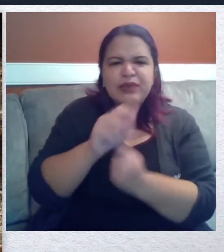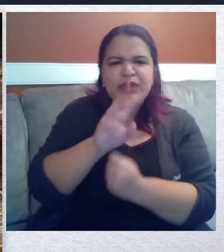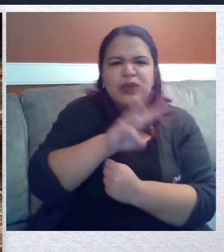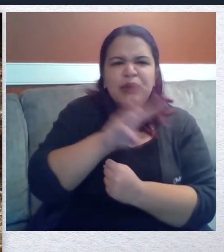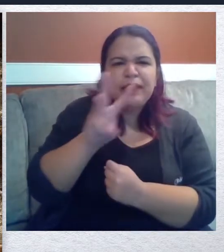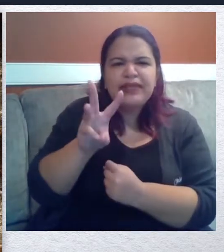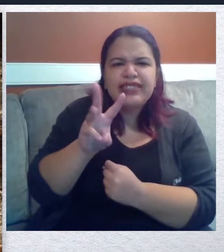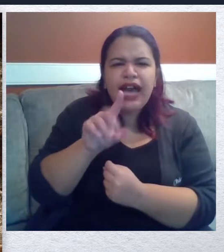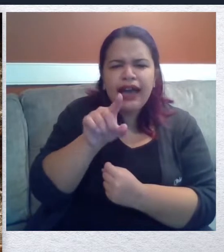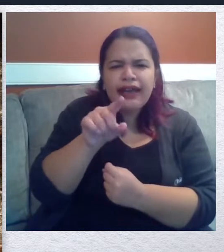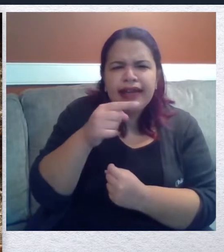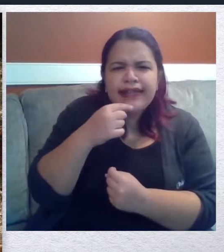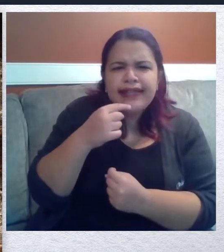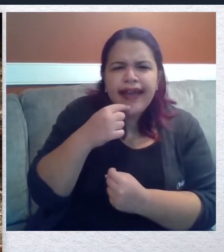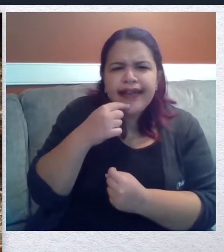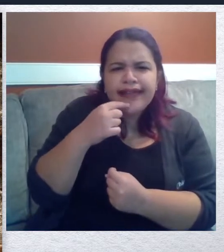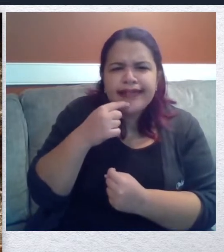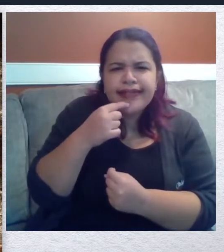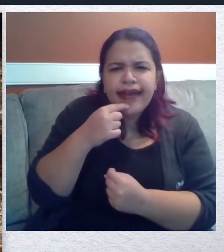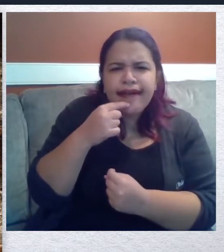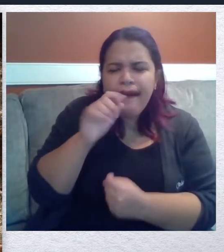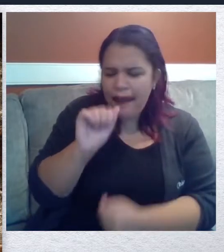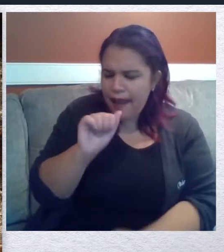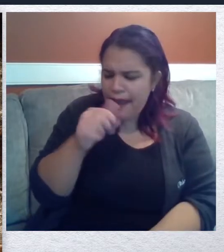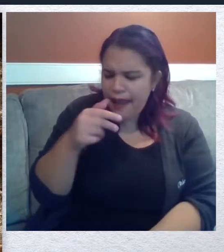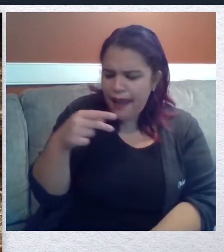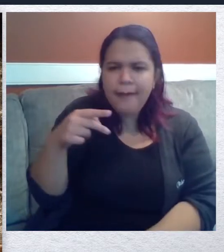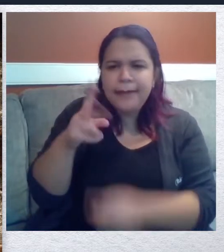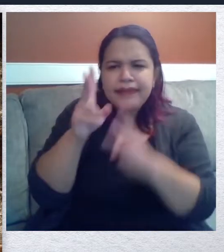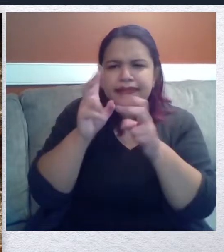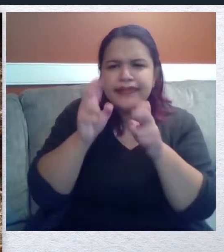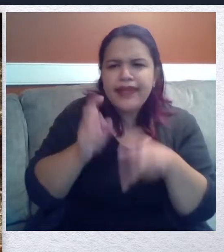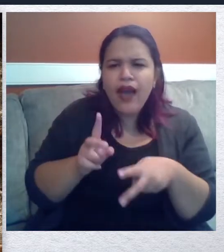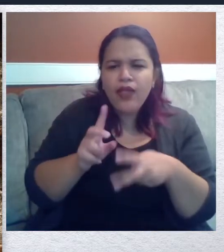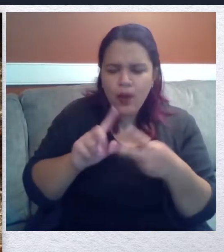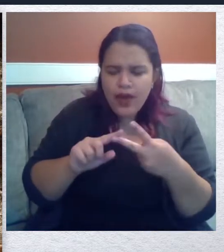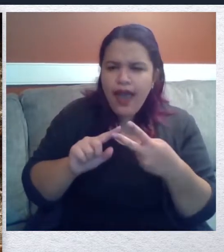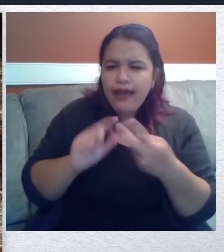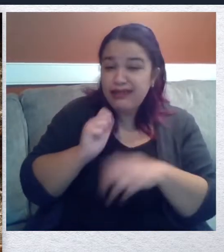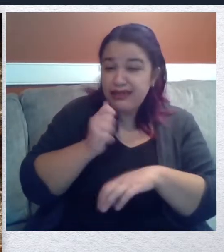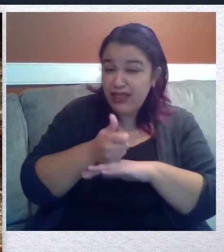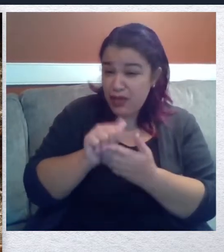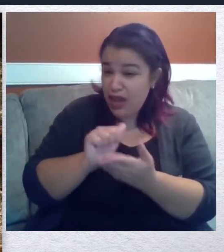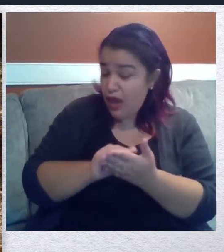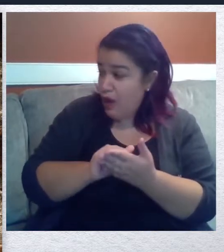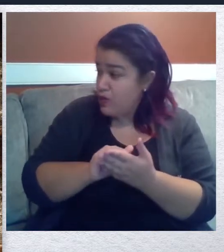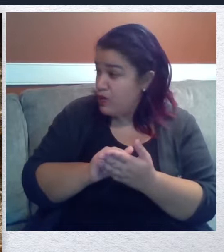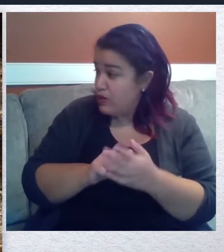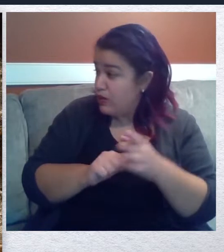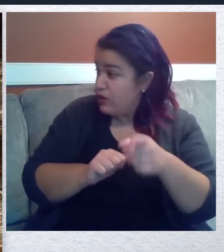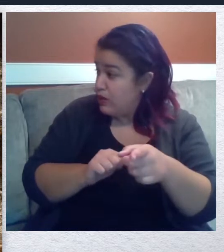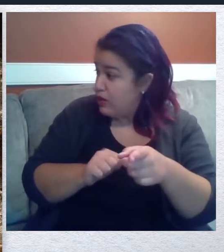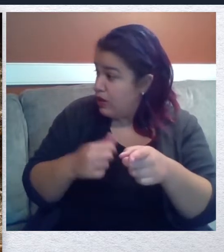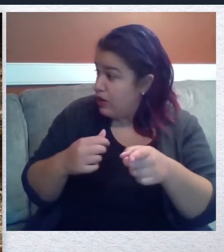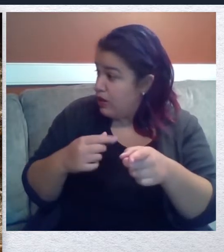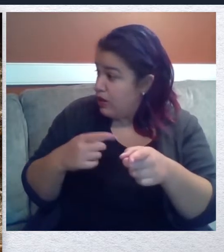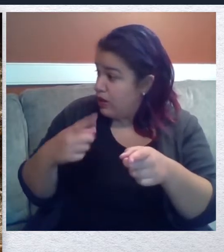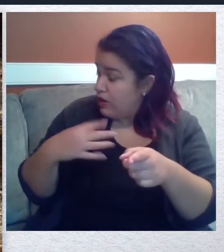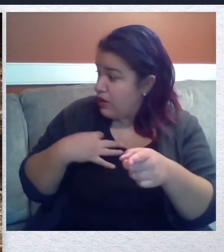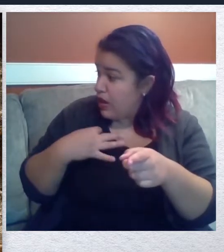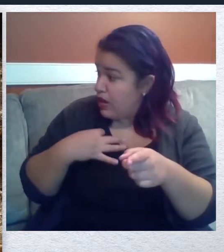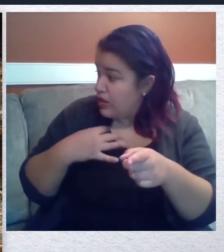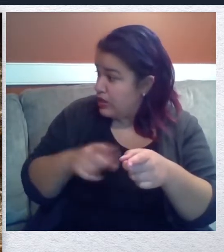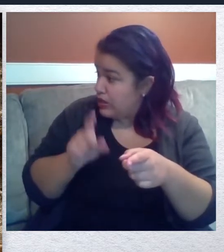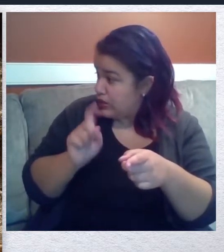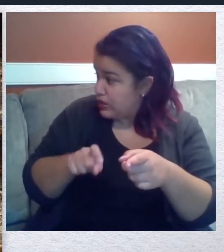to download the application and set up an account. Will the candidate need to do that before the start of the virtual